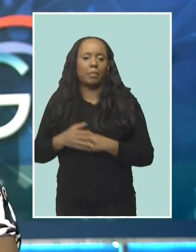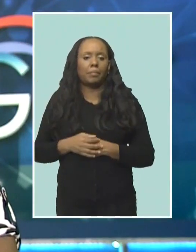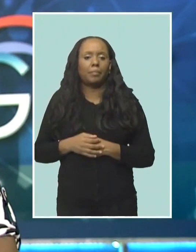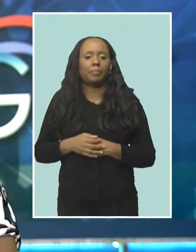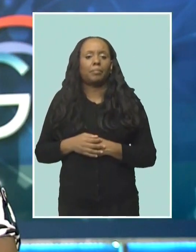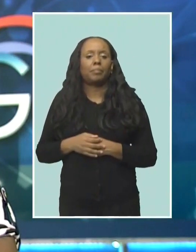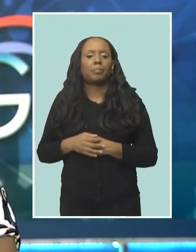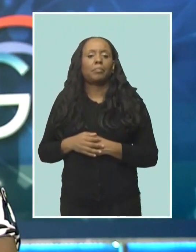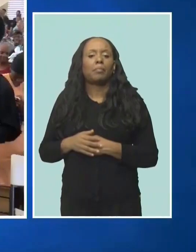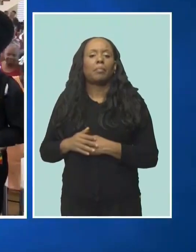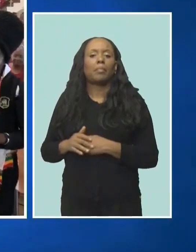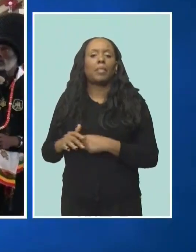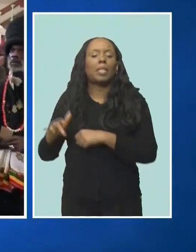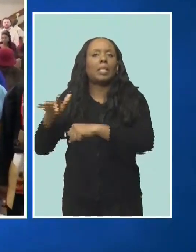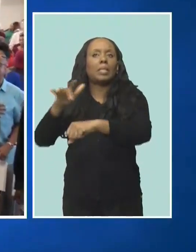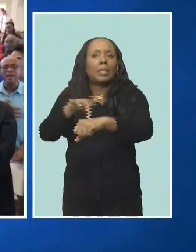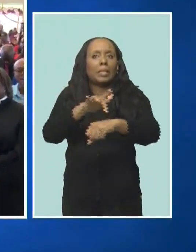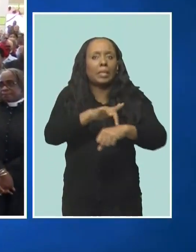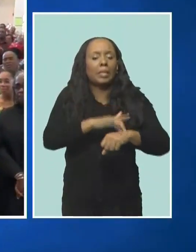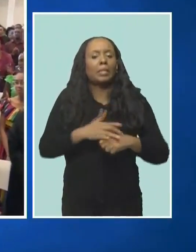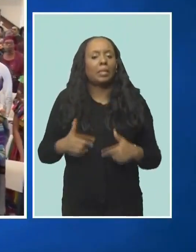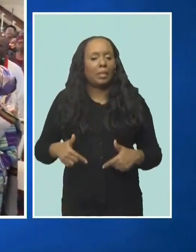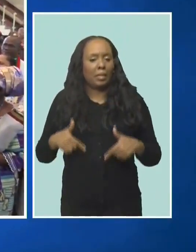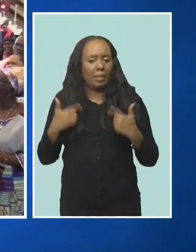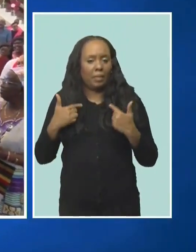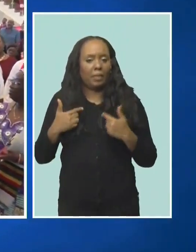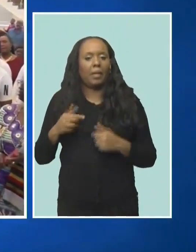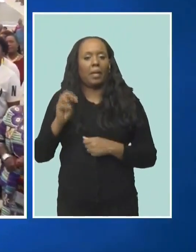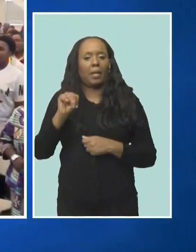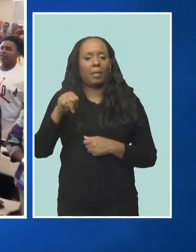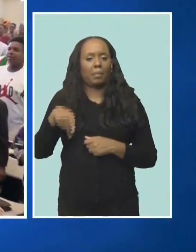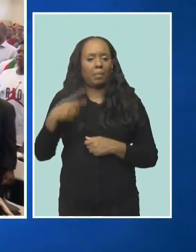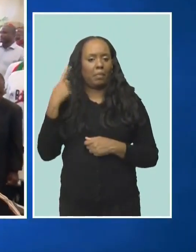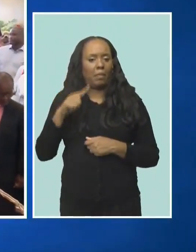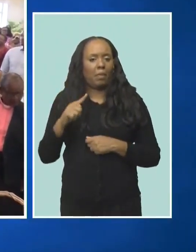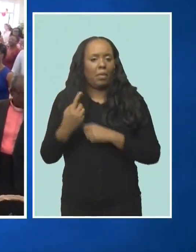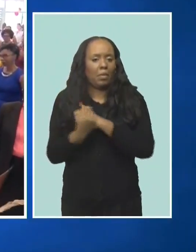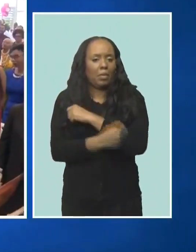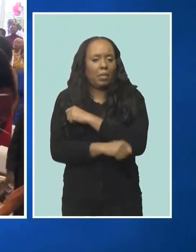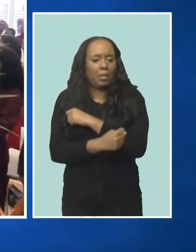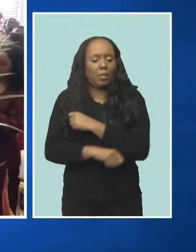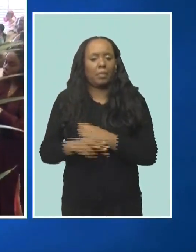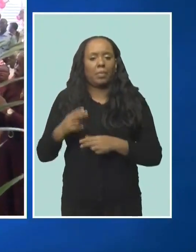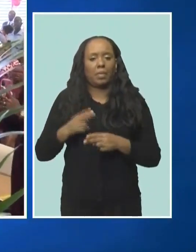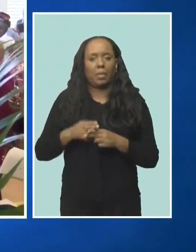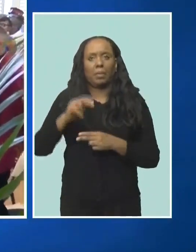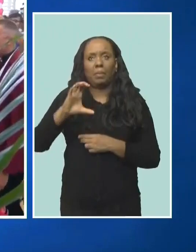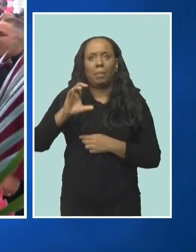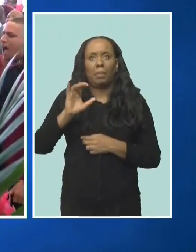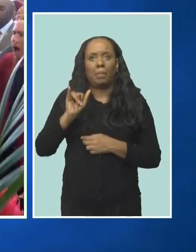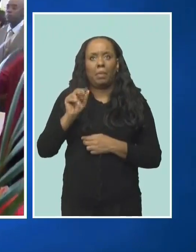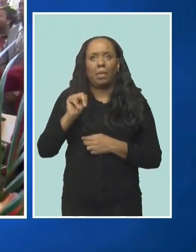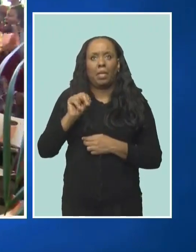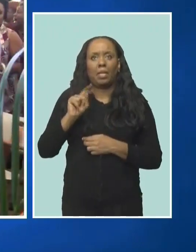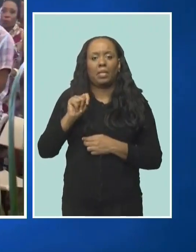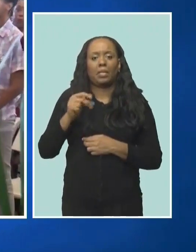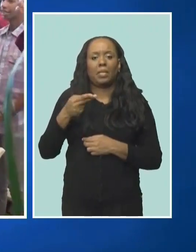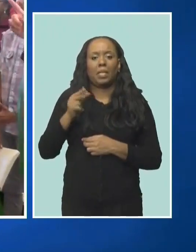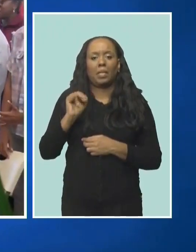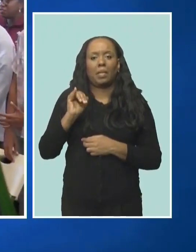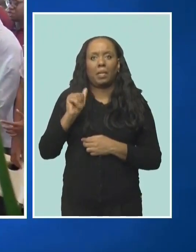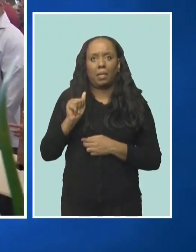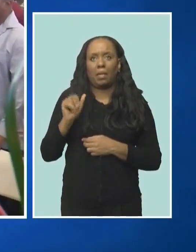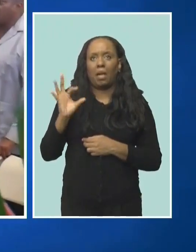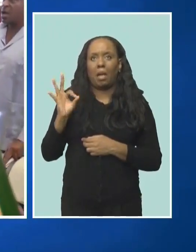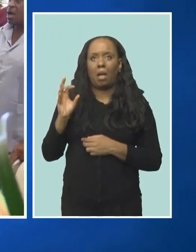life. That's a plea from Member of Parliament for St. Thomas, Cynthia Ford. She urges as parishioners of St. Thomas get together